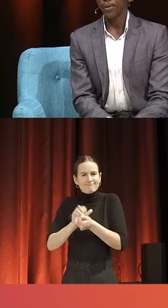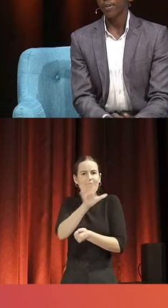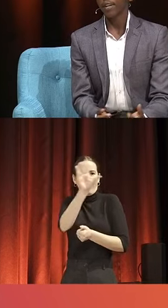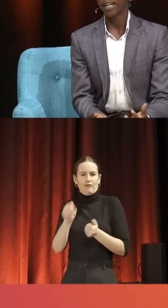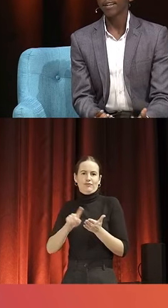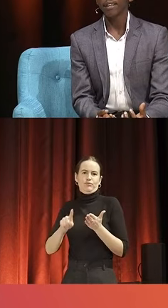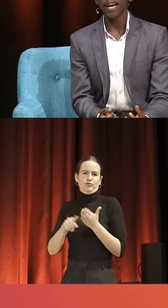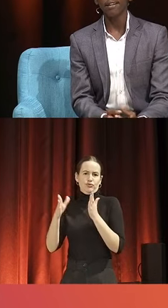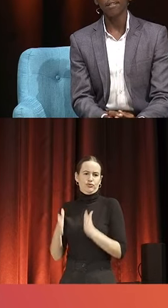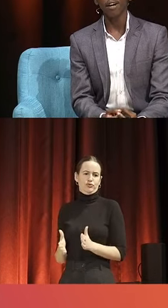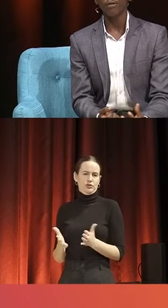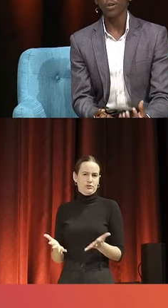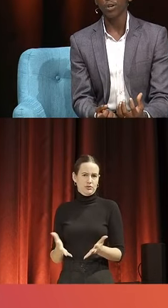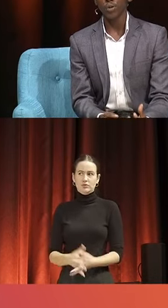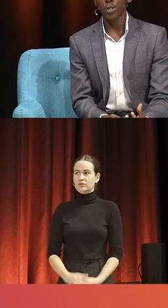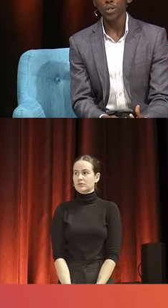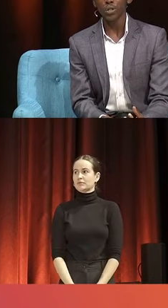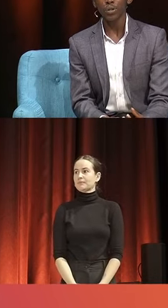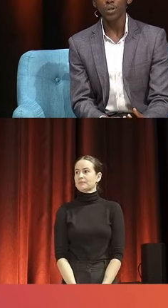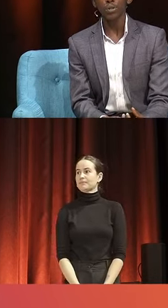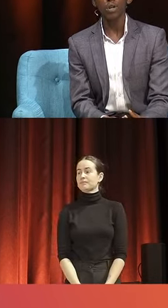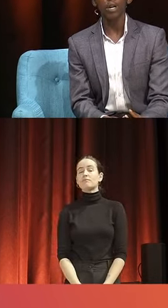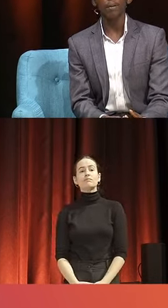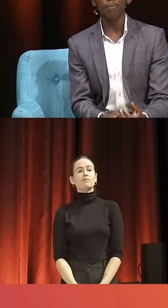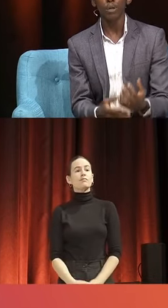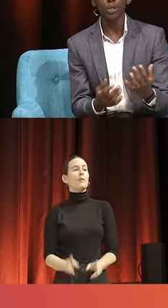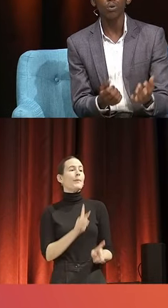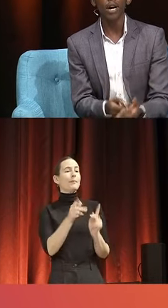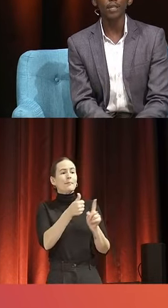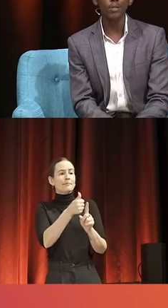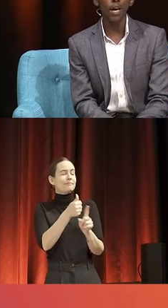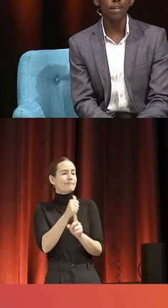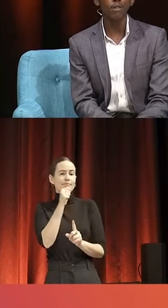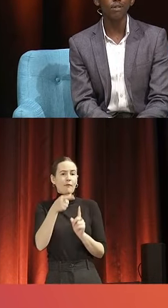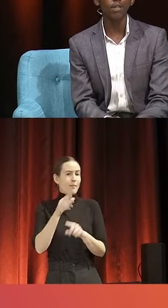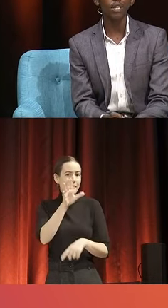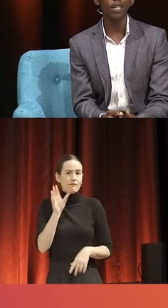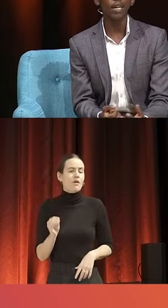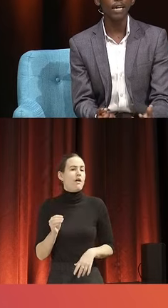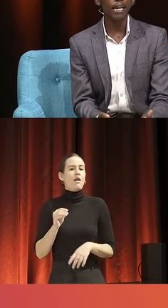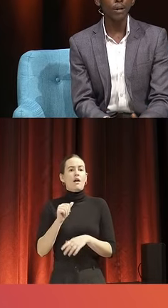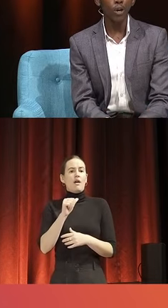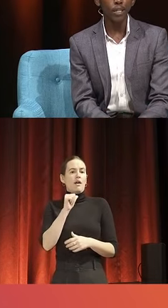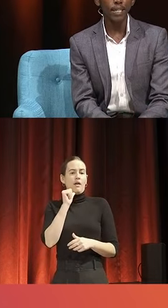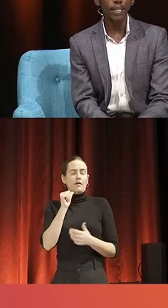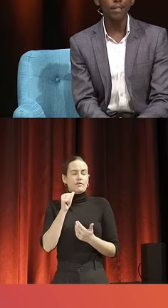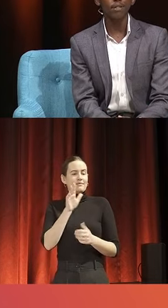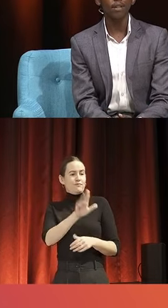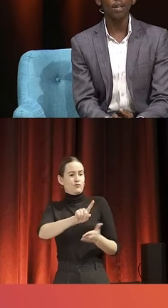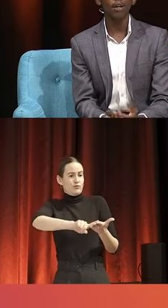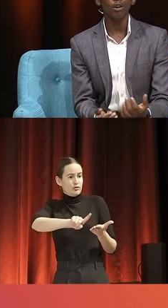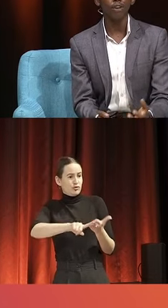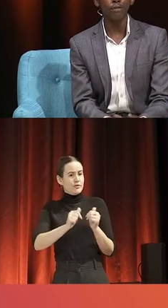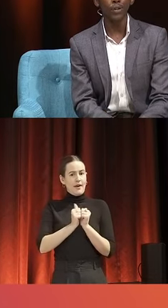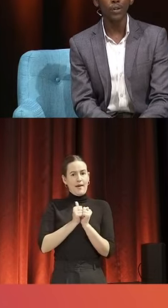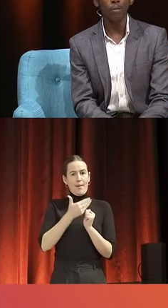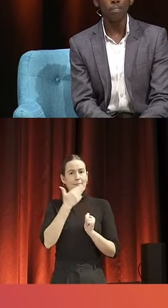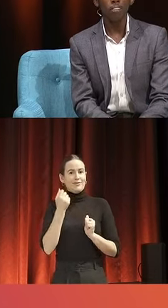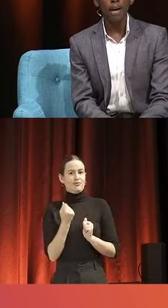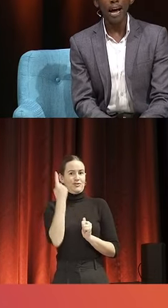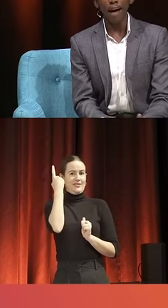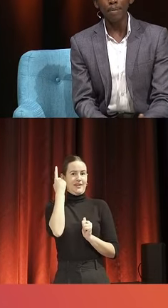For non-African researchers to understand the context of